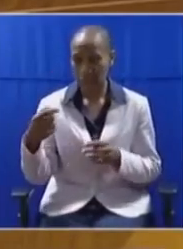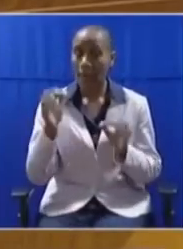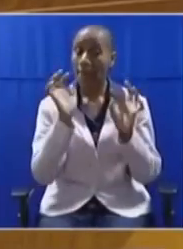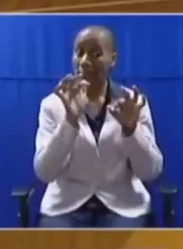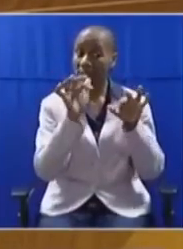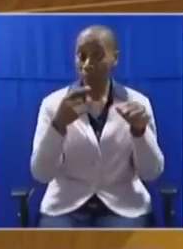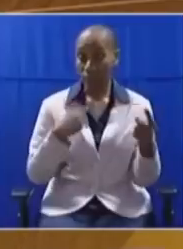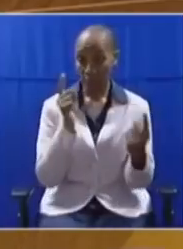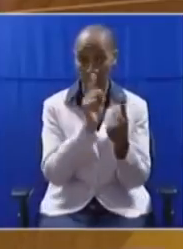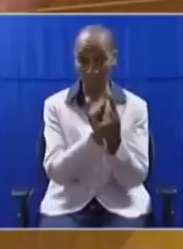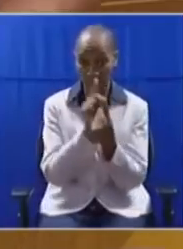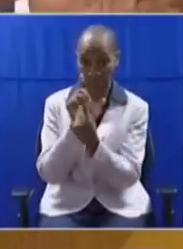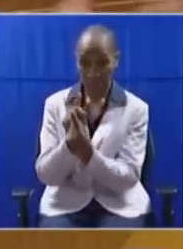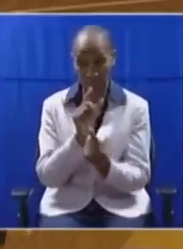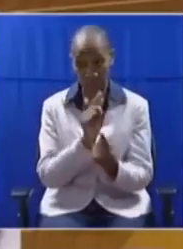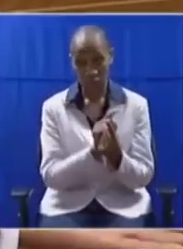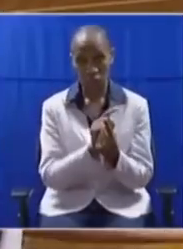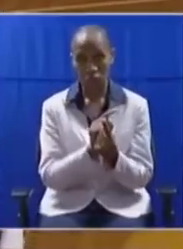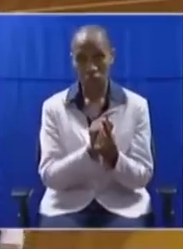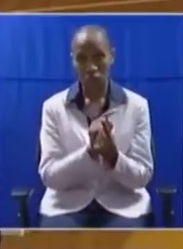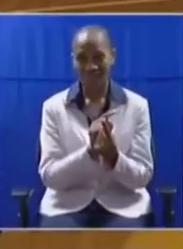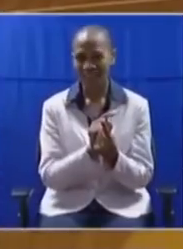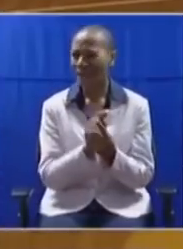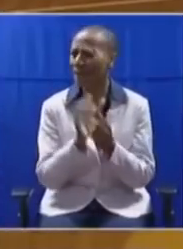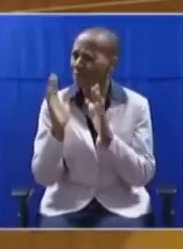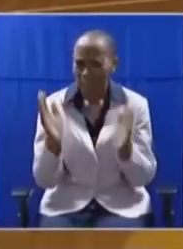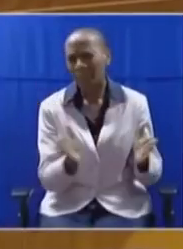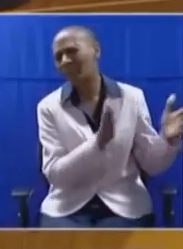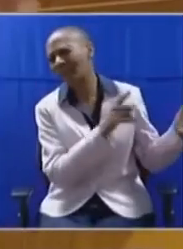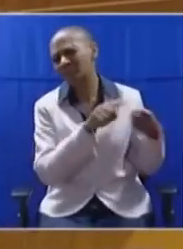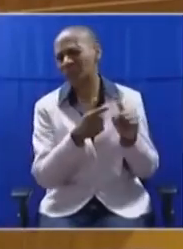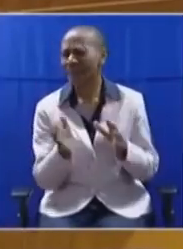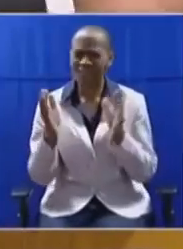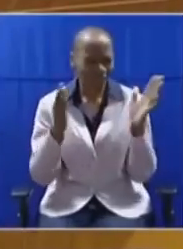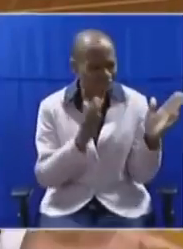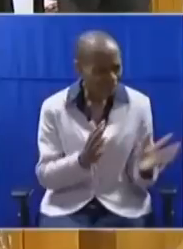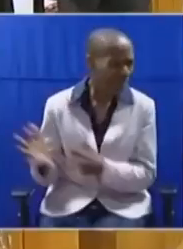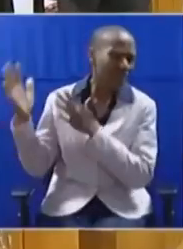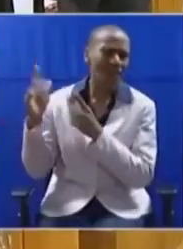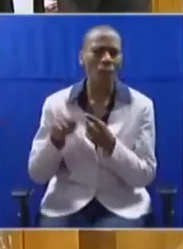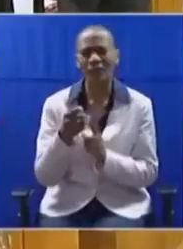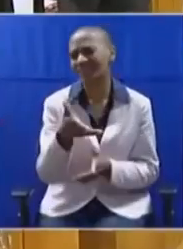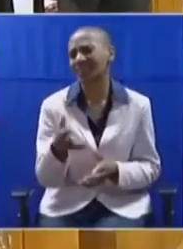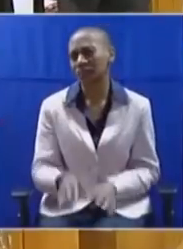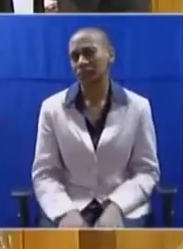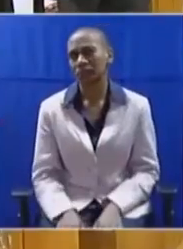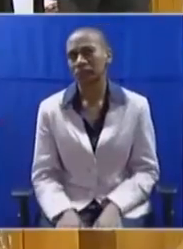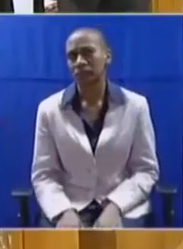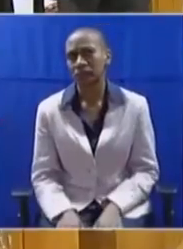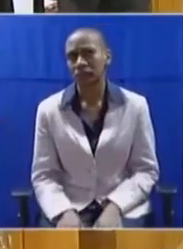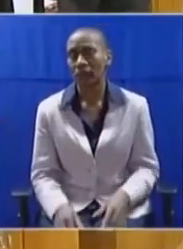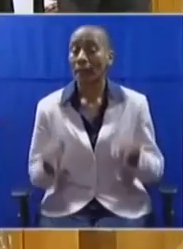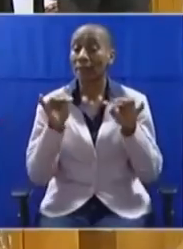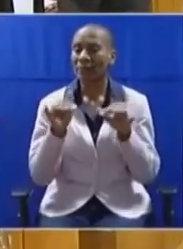with have gone beyond where you are now. They've gone way beyond. They've gone